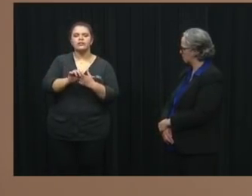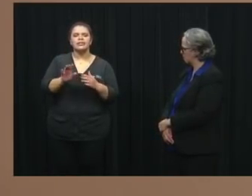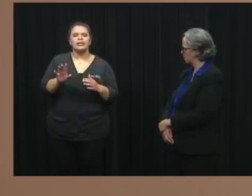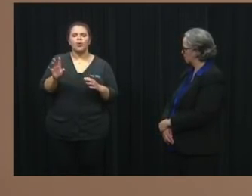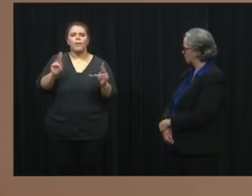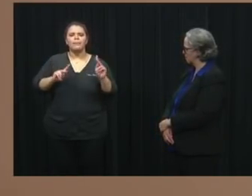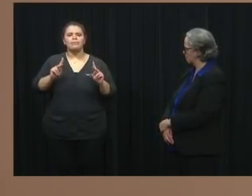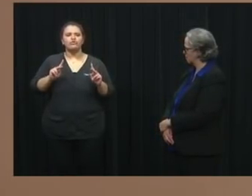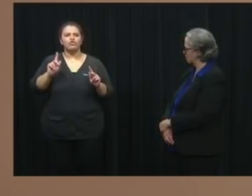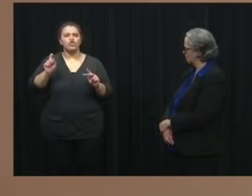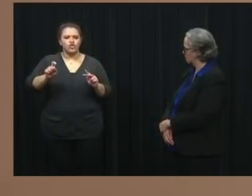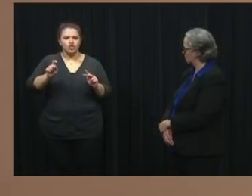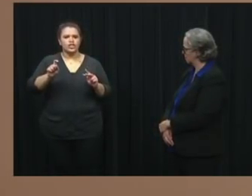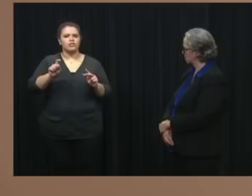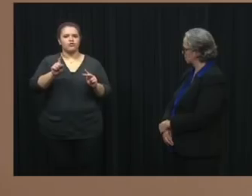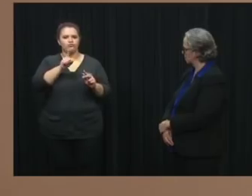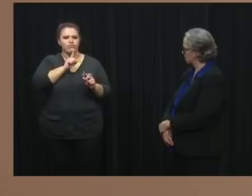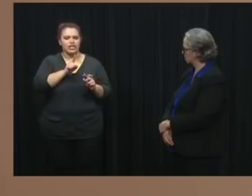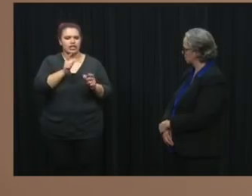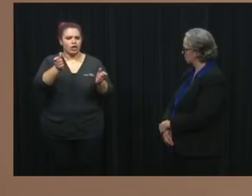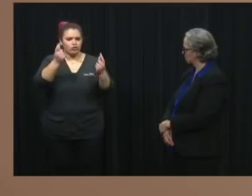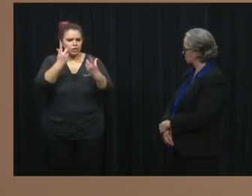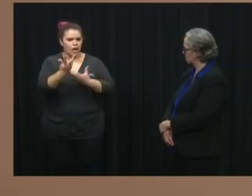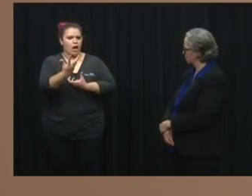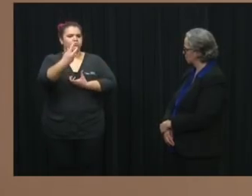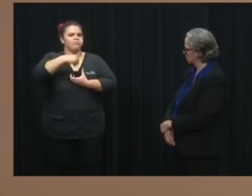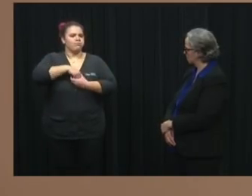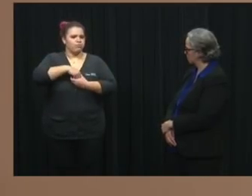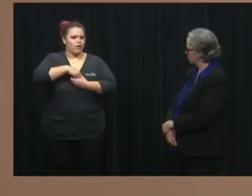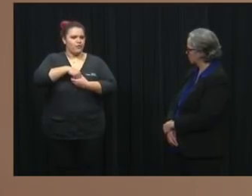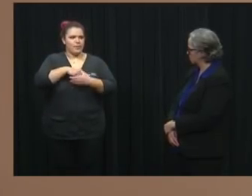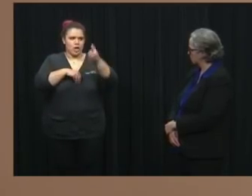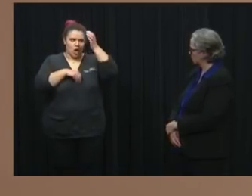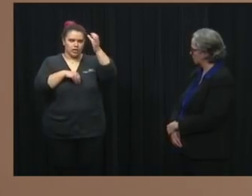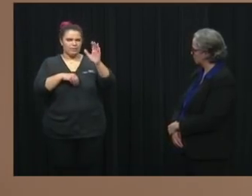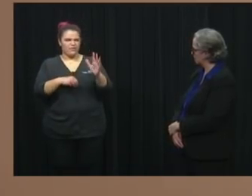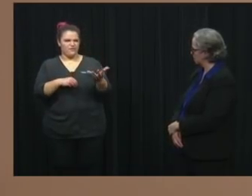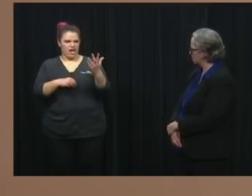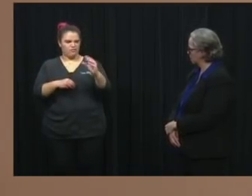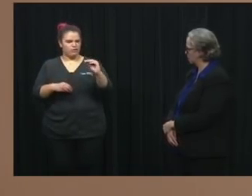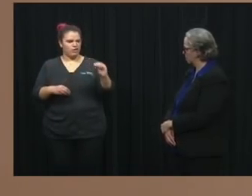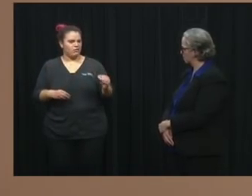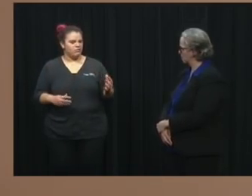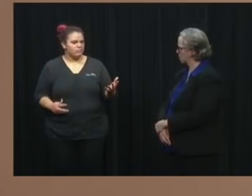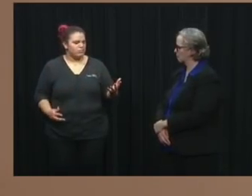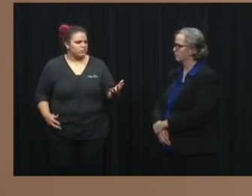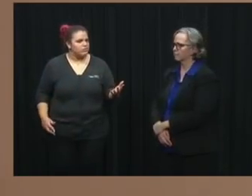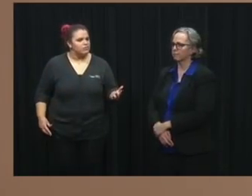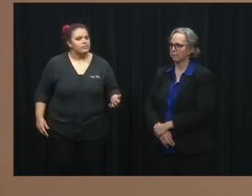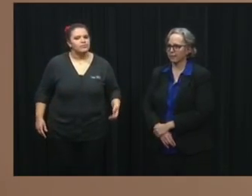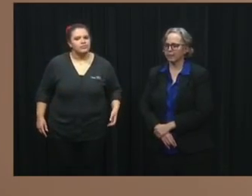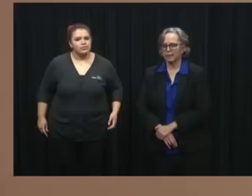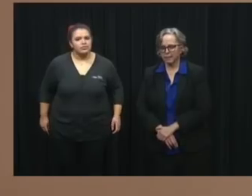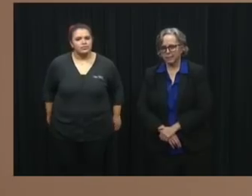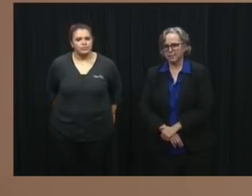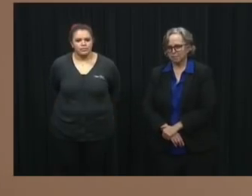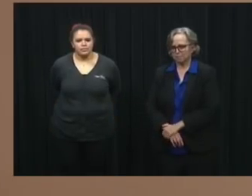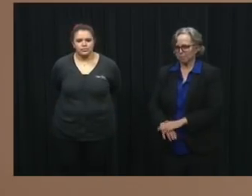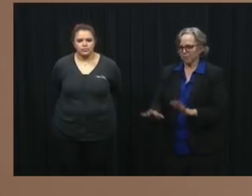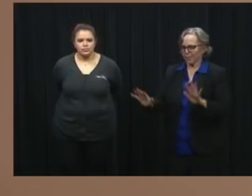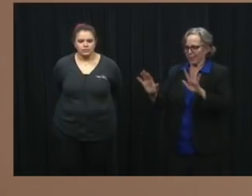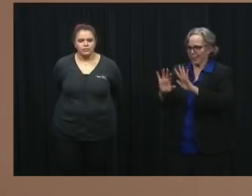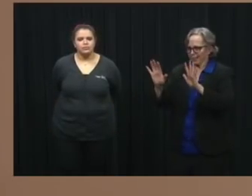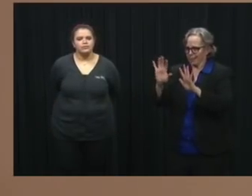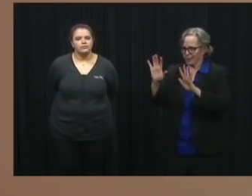number today? You know, I really, don't want anyone to make any conclusions from that number. We